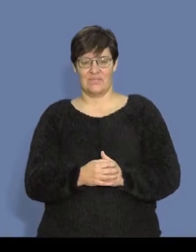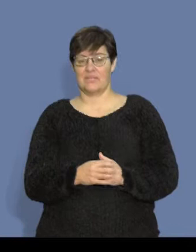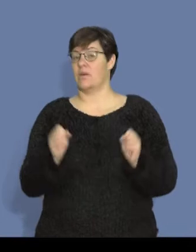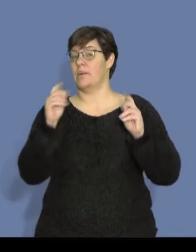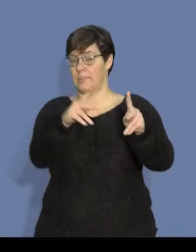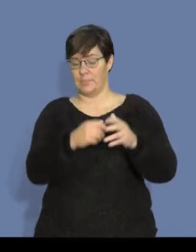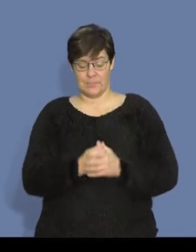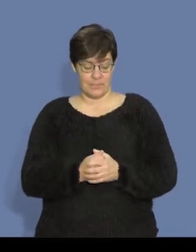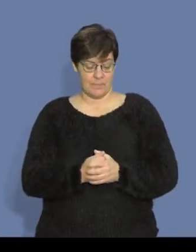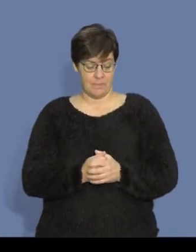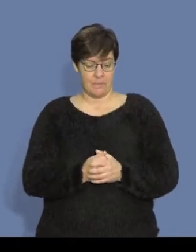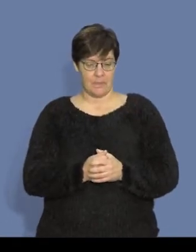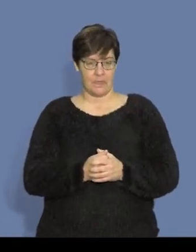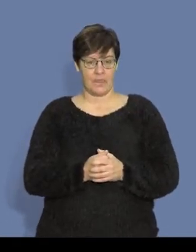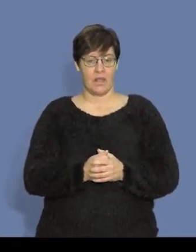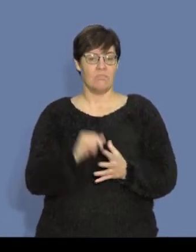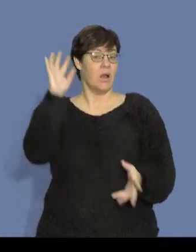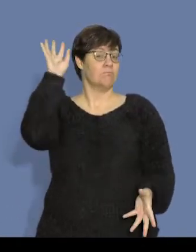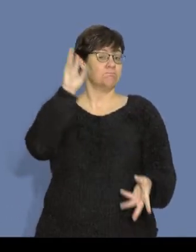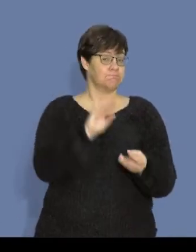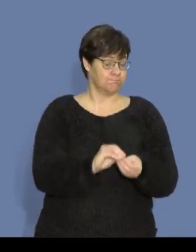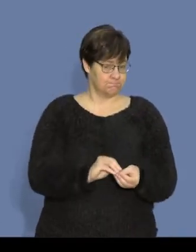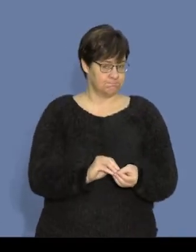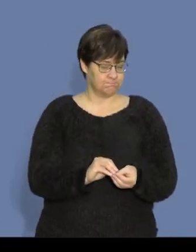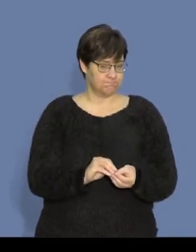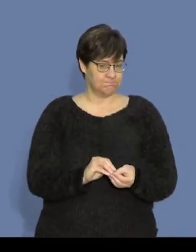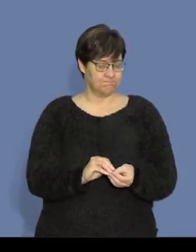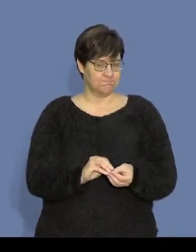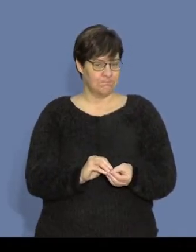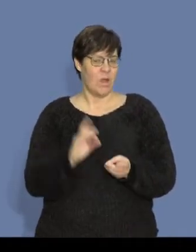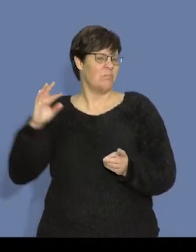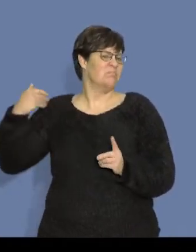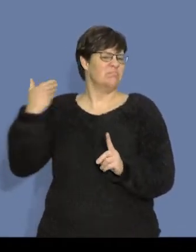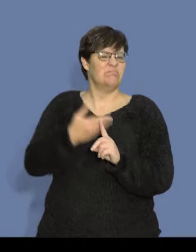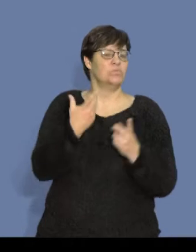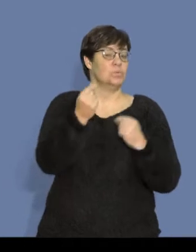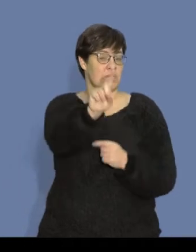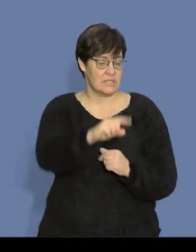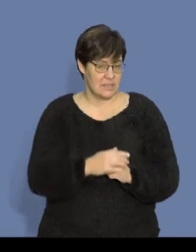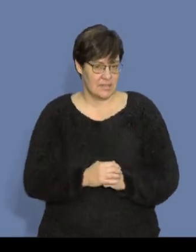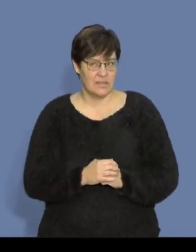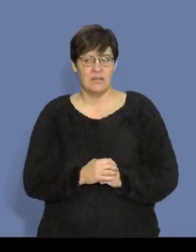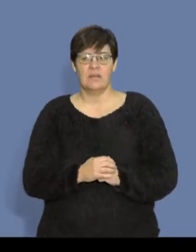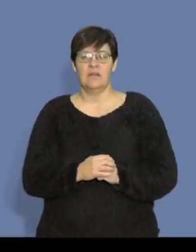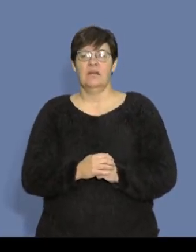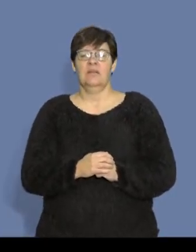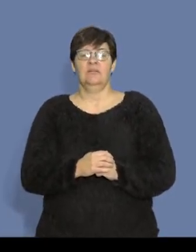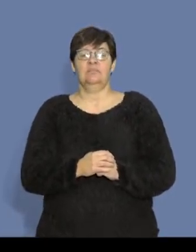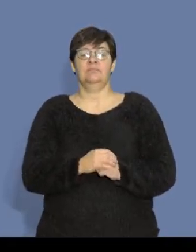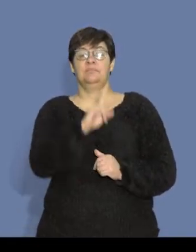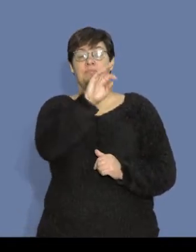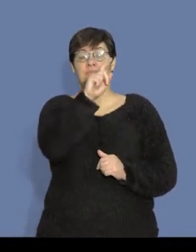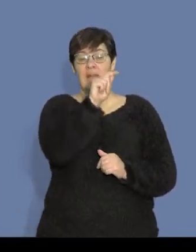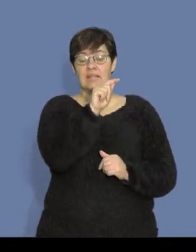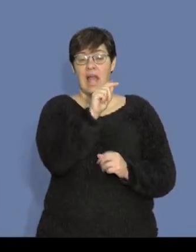Okay, so in terms of our summary, quick recap. Remember we said the standard rate of VAT in South